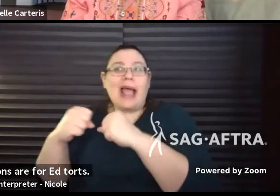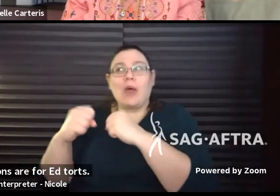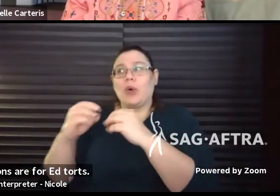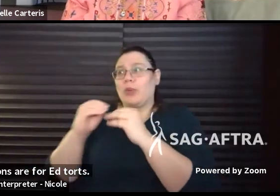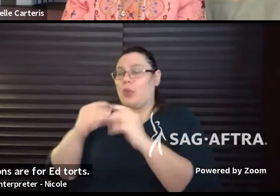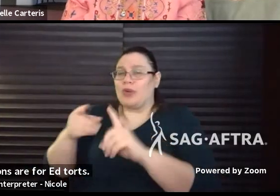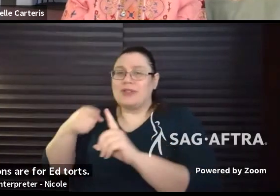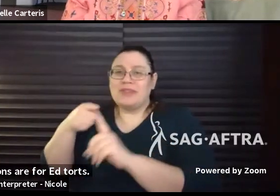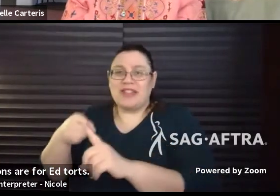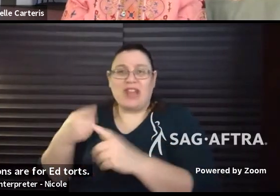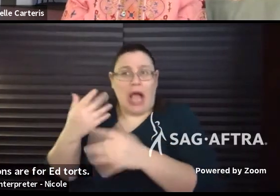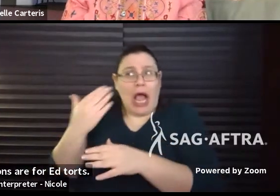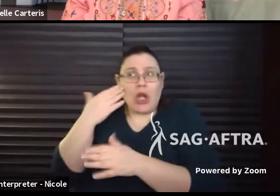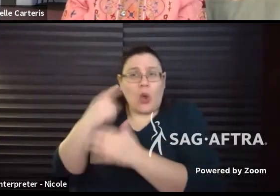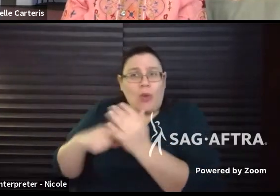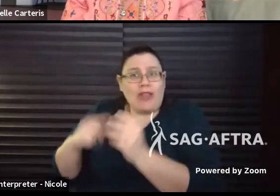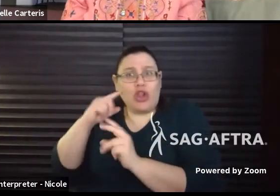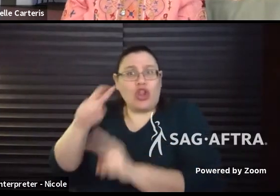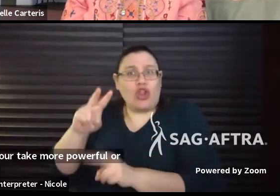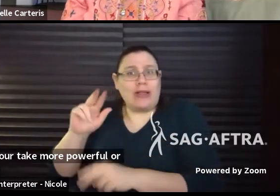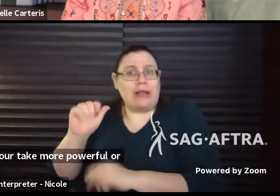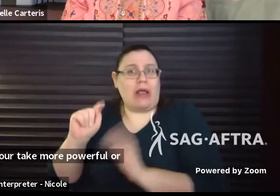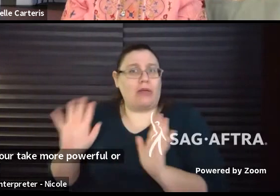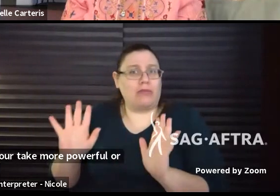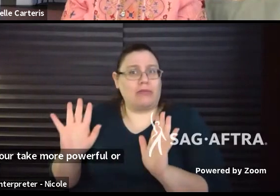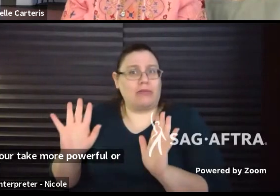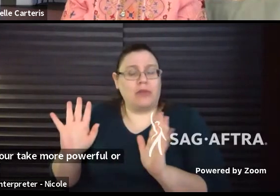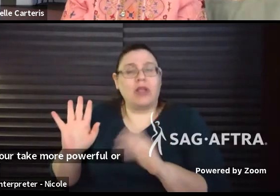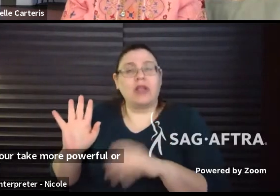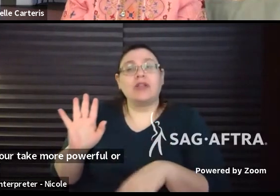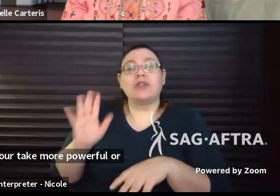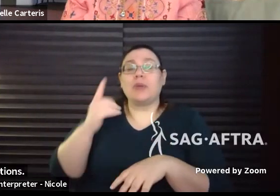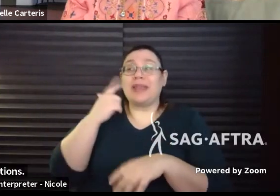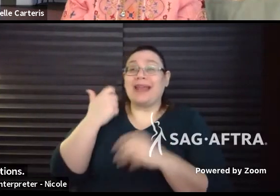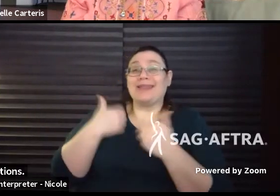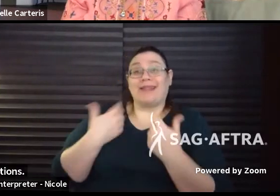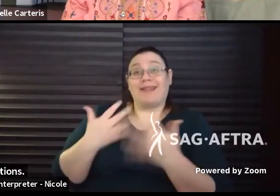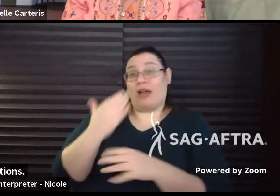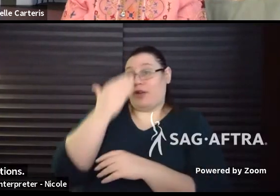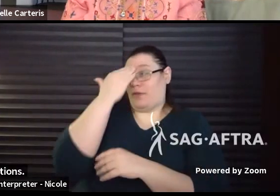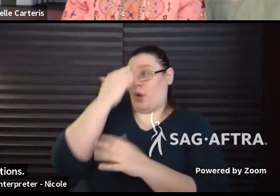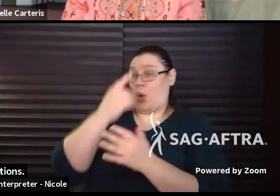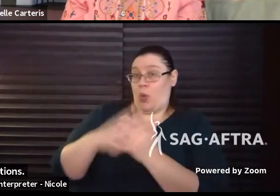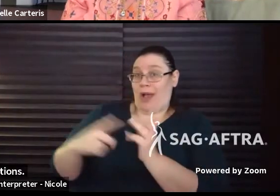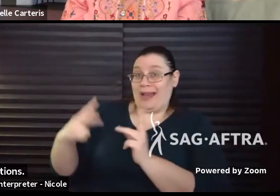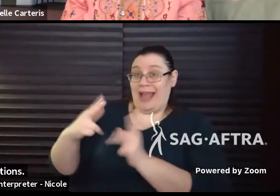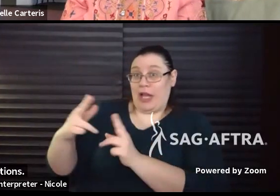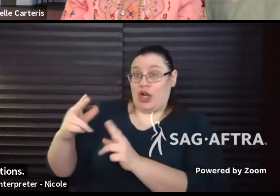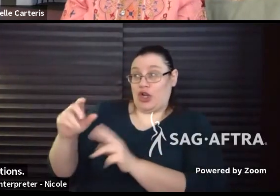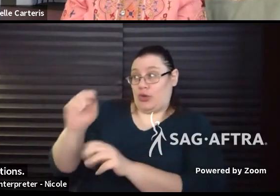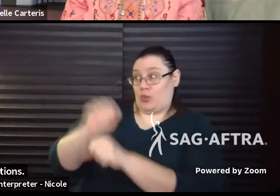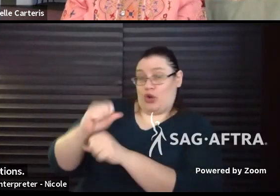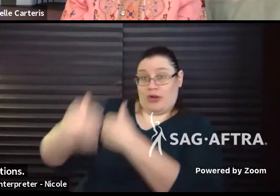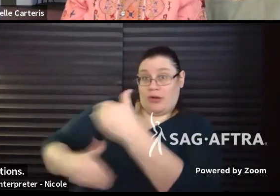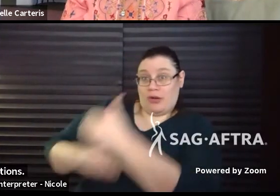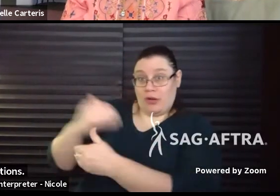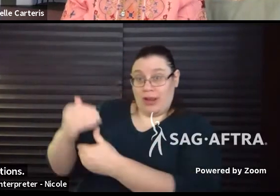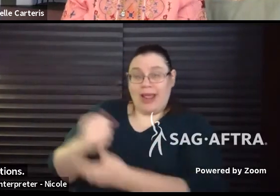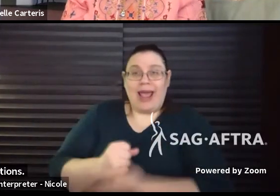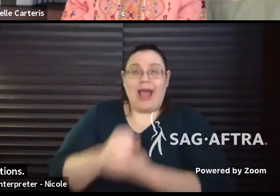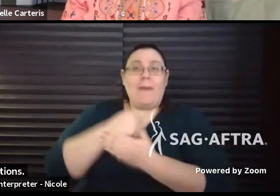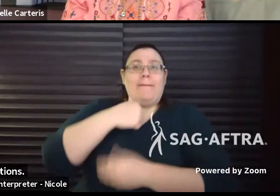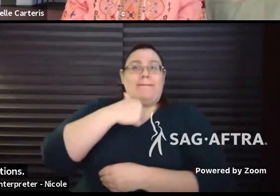anything like that. So there are limitations. So knowing sort of what an editor has to work with has made me be able to sort